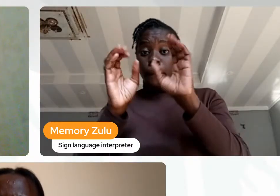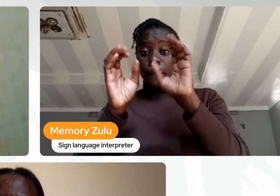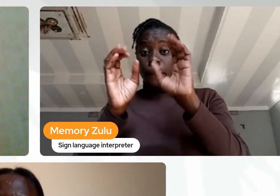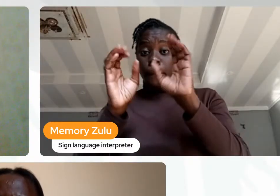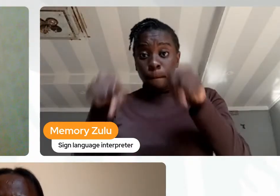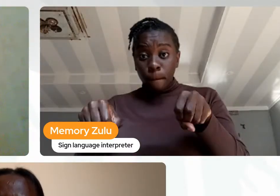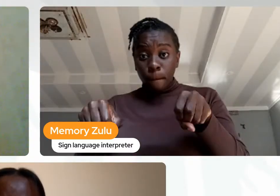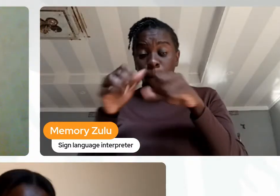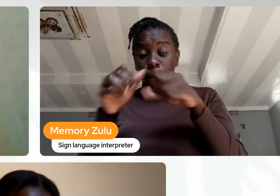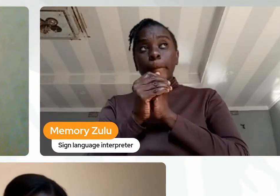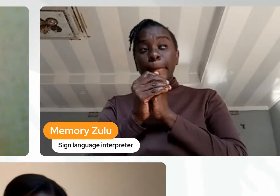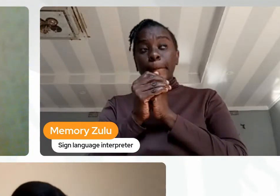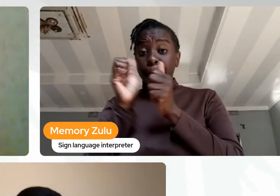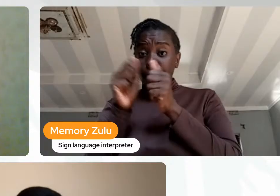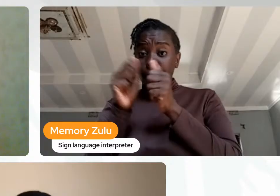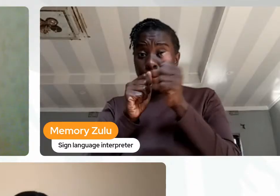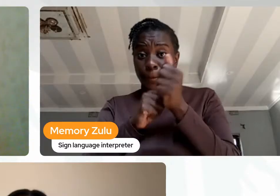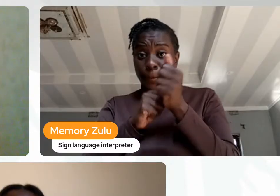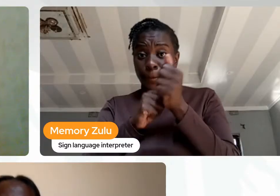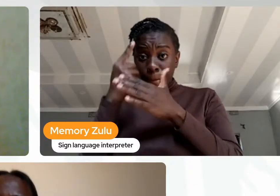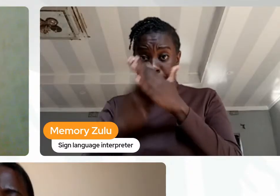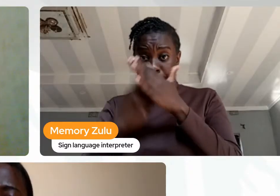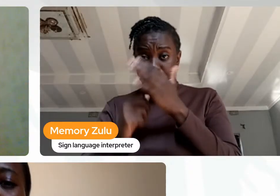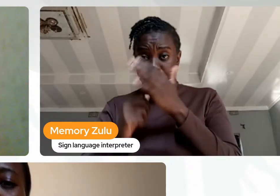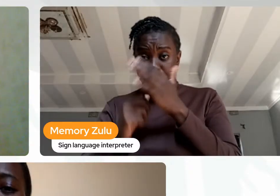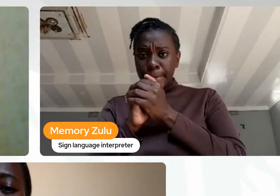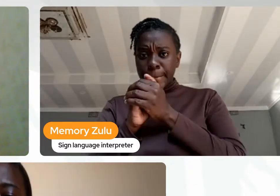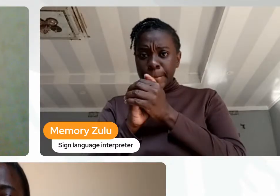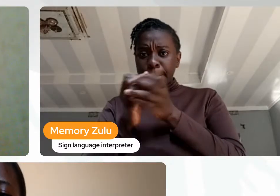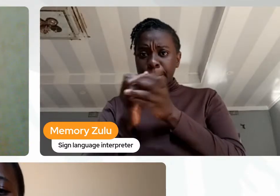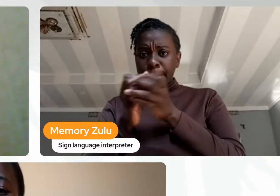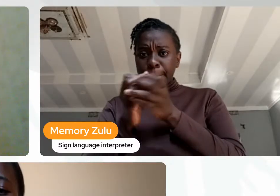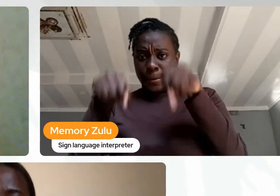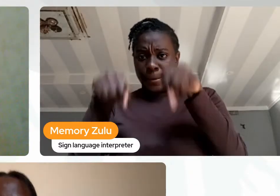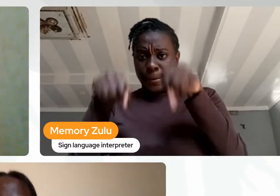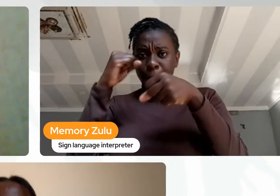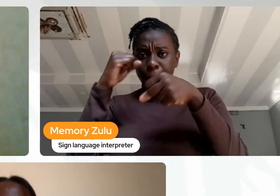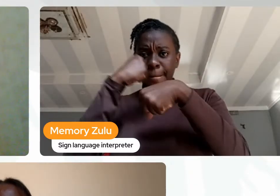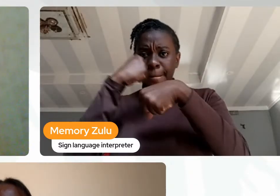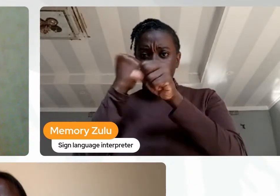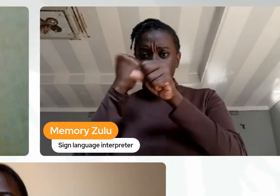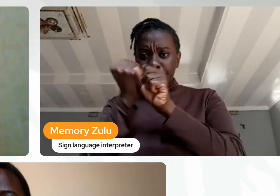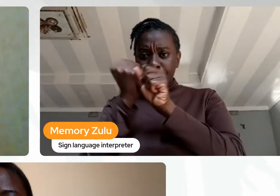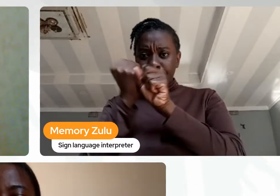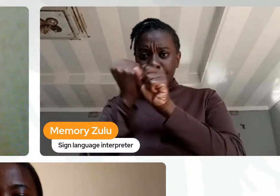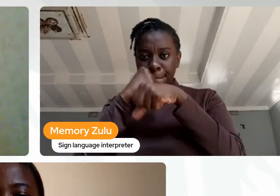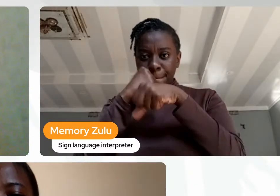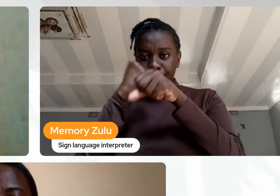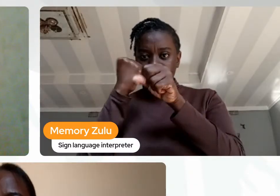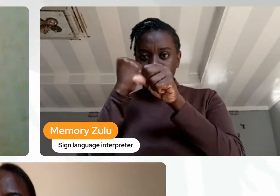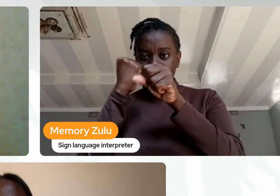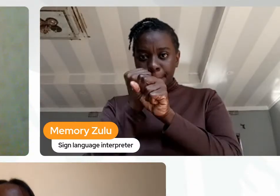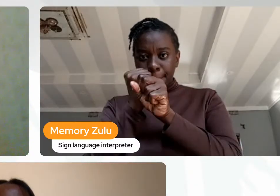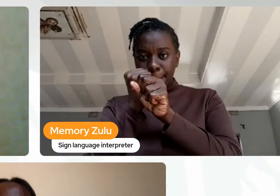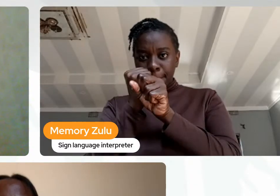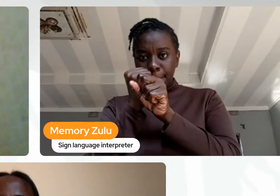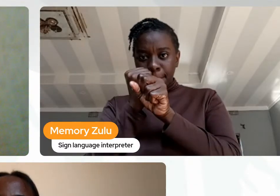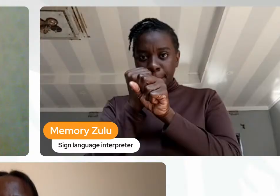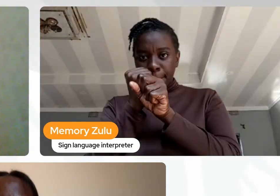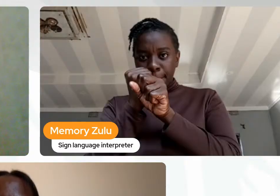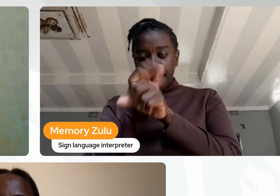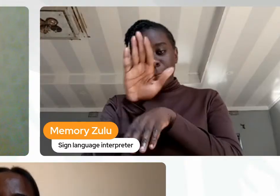influence. Peer pressure. So, we have a number of questions that would like you to